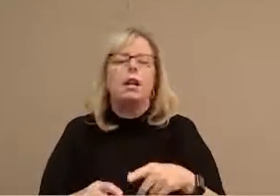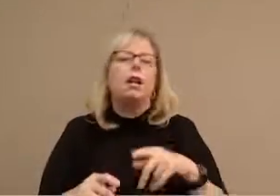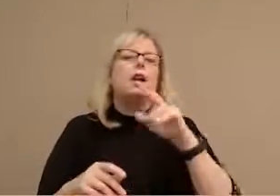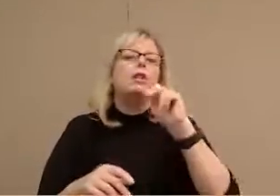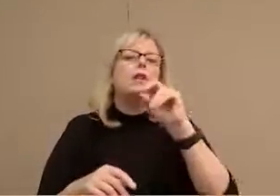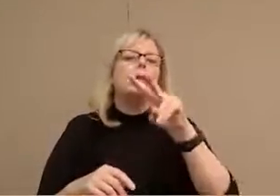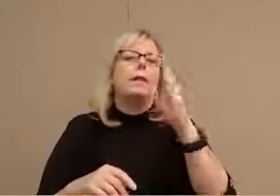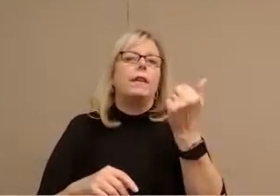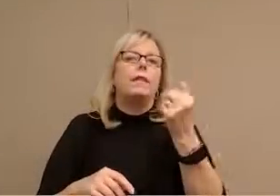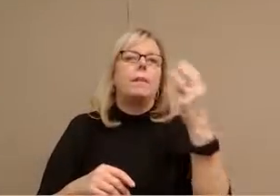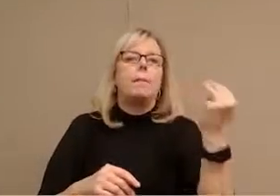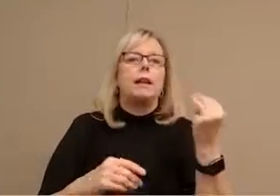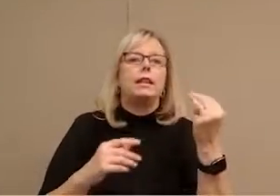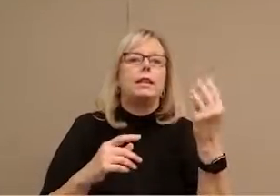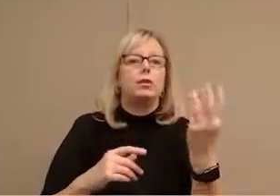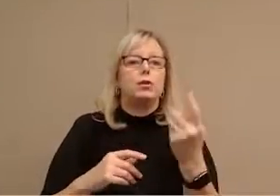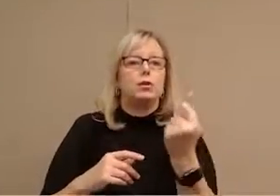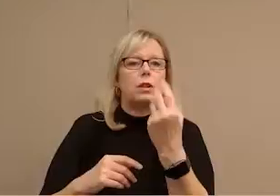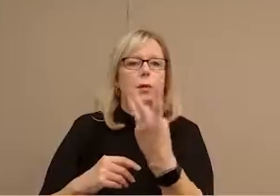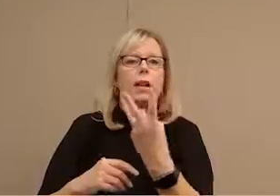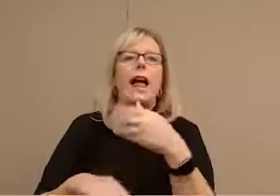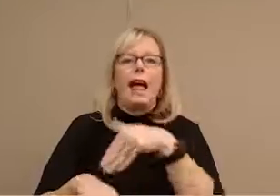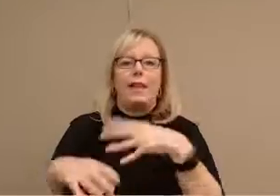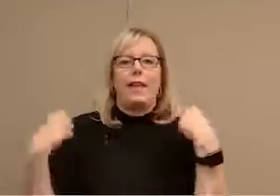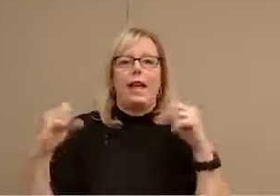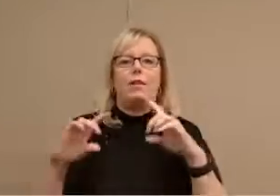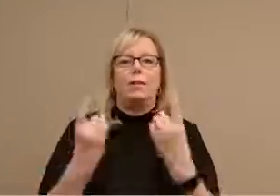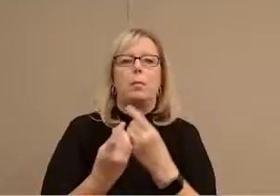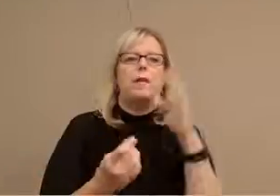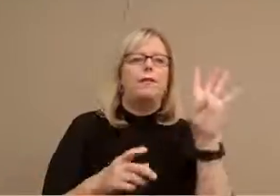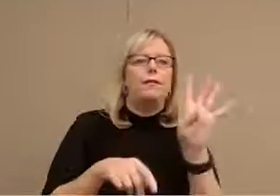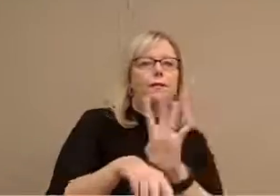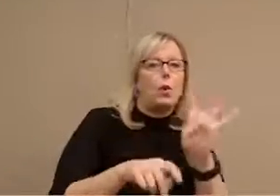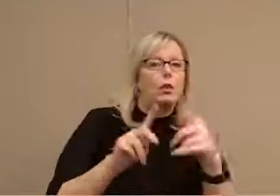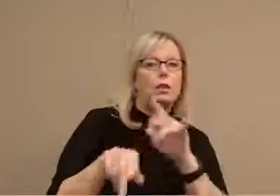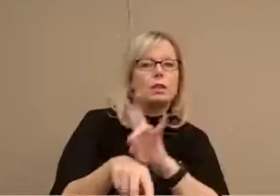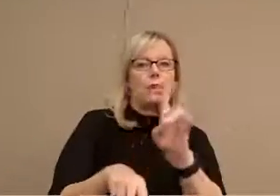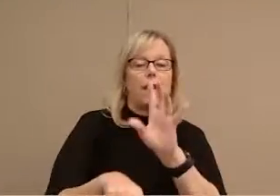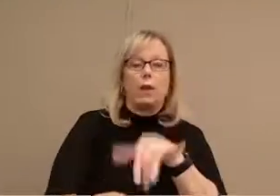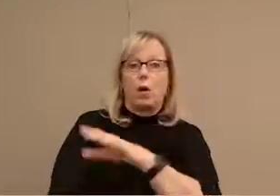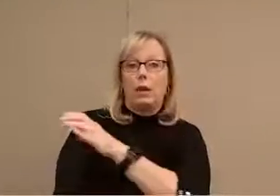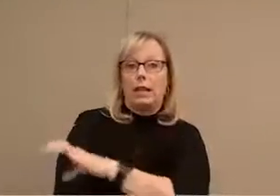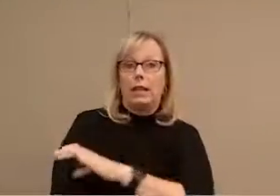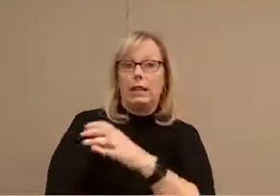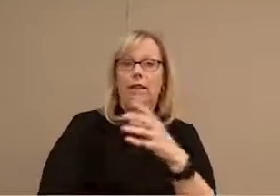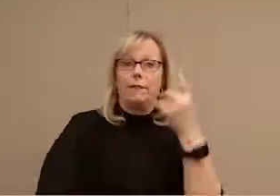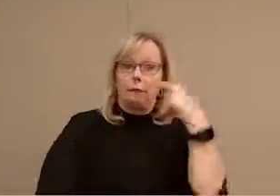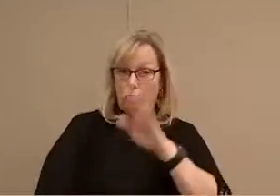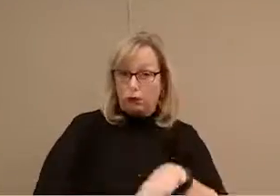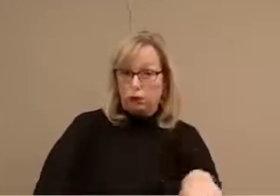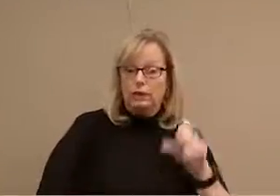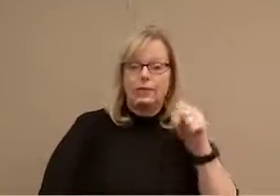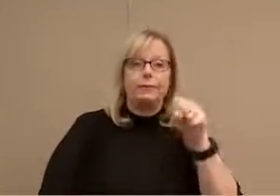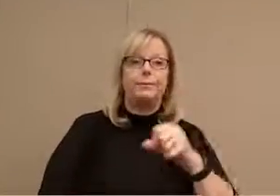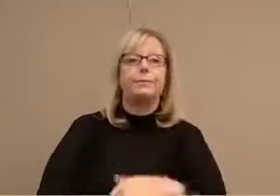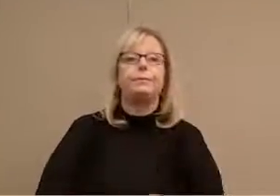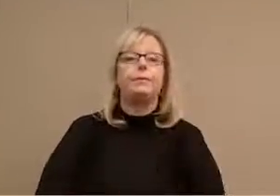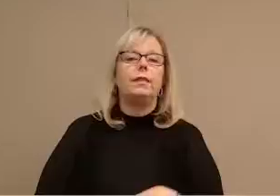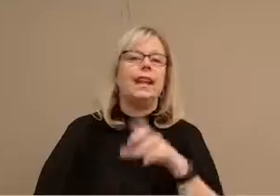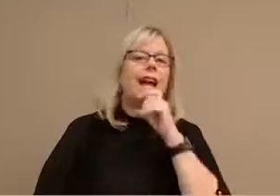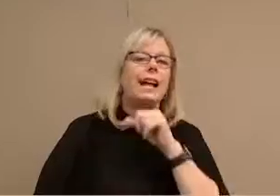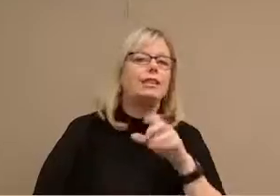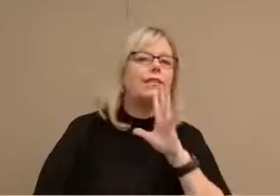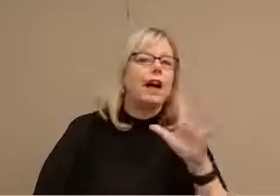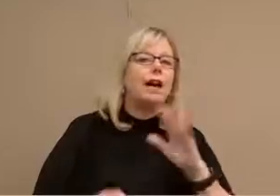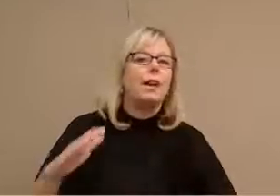they'll be Monday through Wednesday from 4 to 7 there at the health department. And those clinics are especially for children? Pediatric patients, right, that's right. So age 5